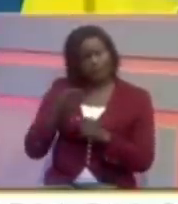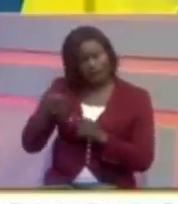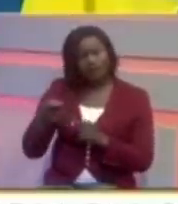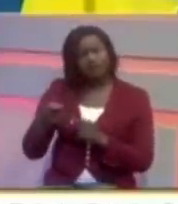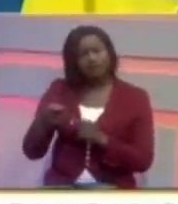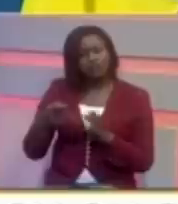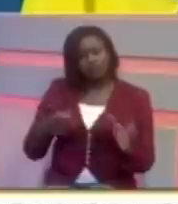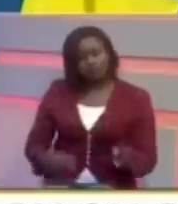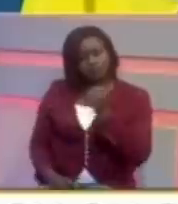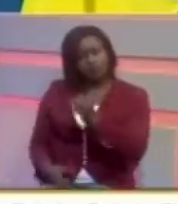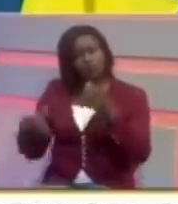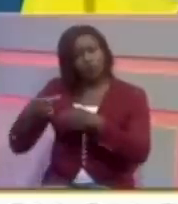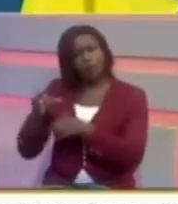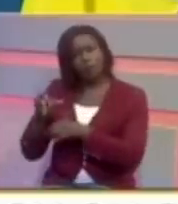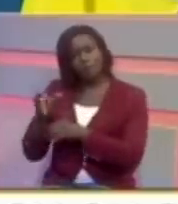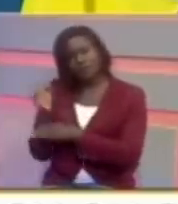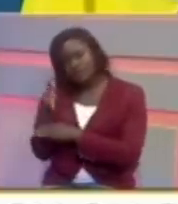to monitor closely